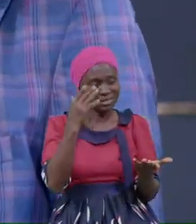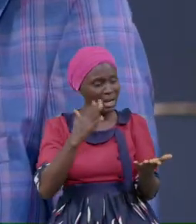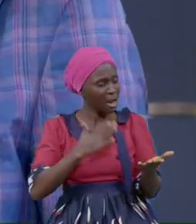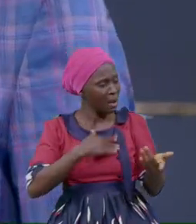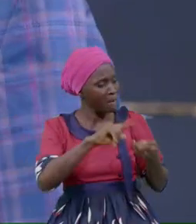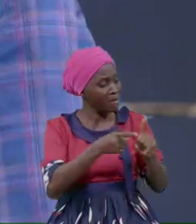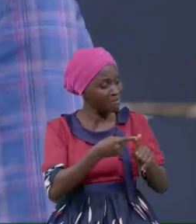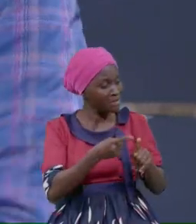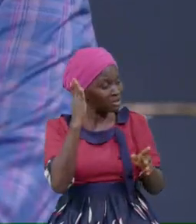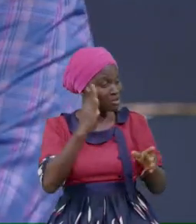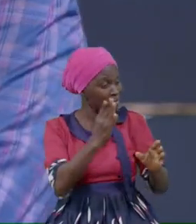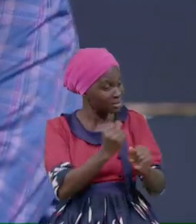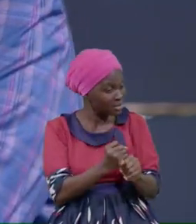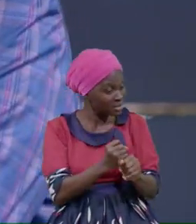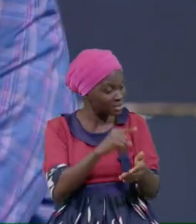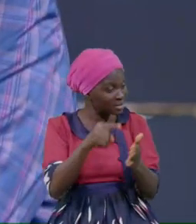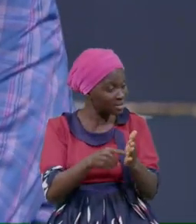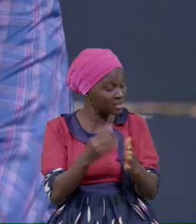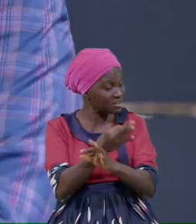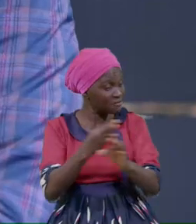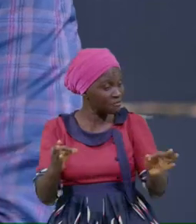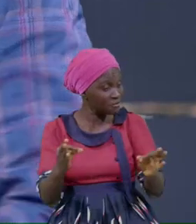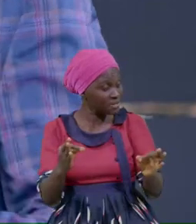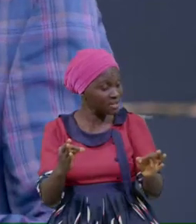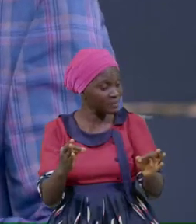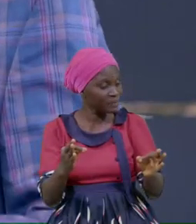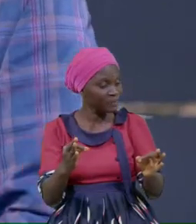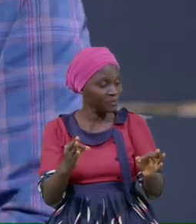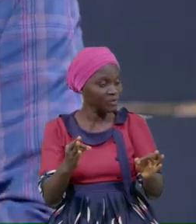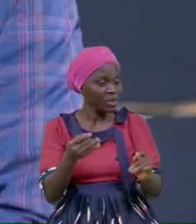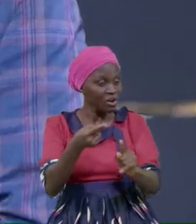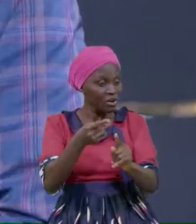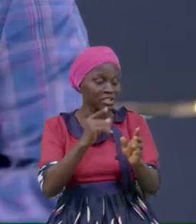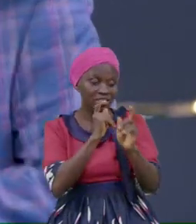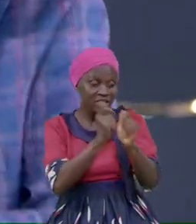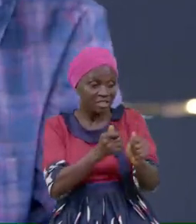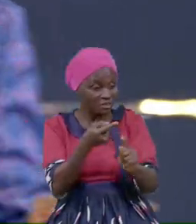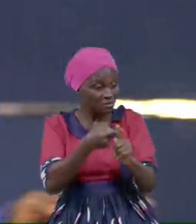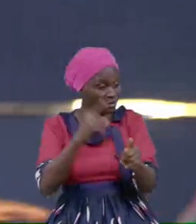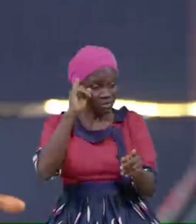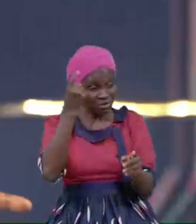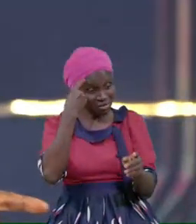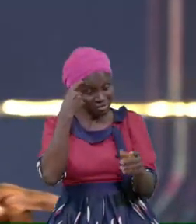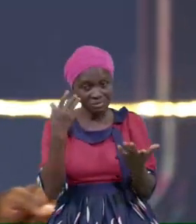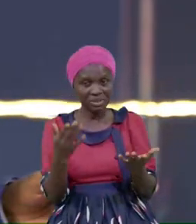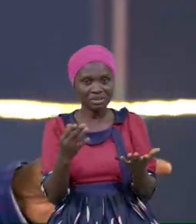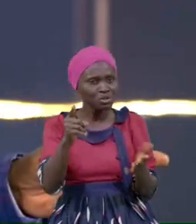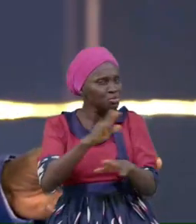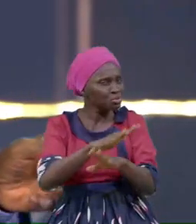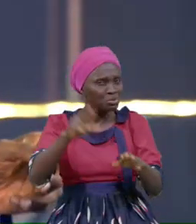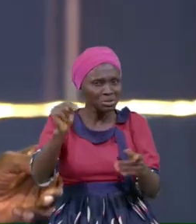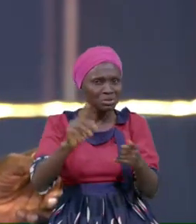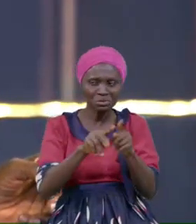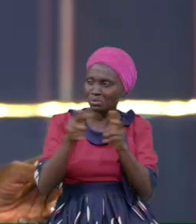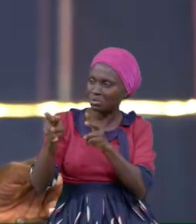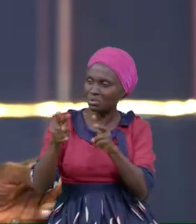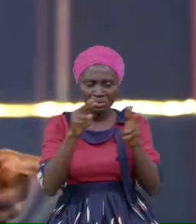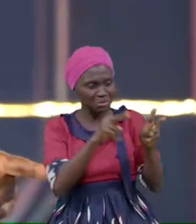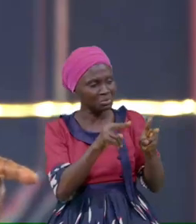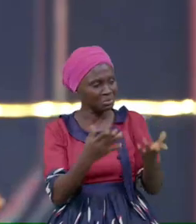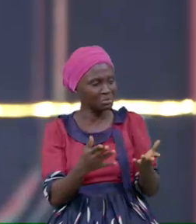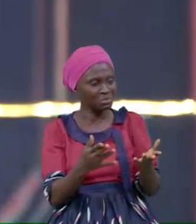offer from the government of our state? You don't ask anybody. You don't look here and there. Is he coming